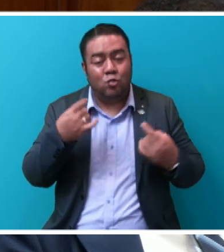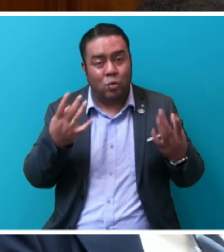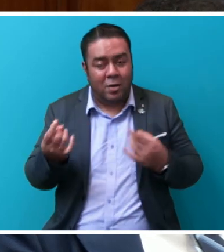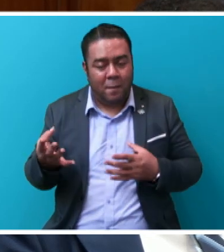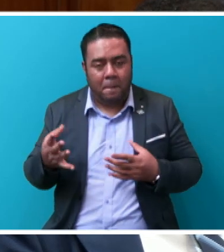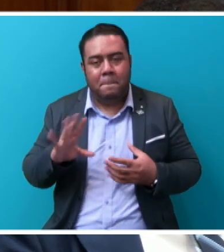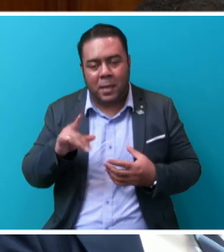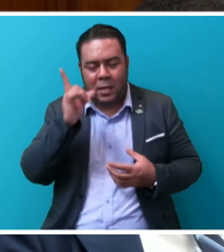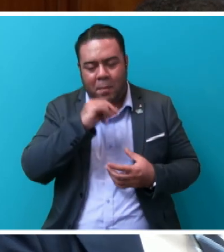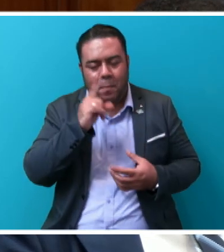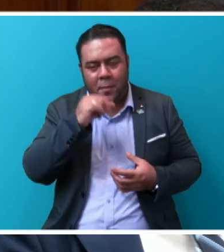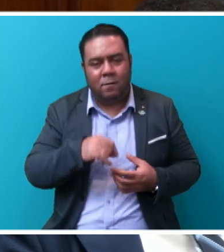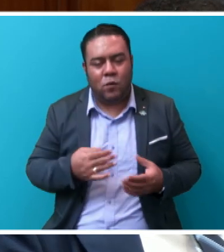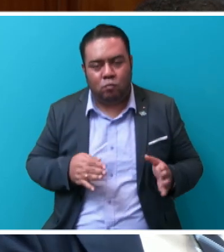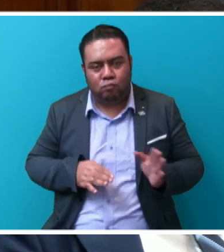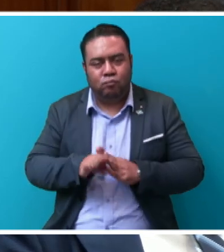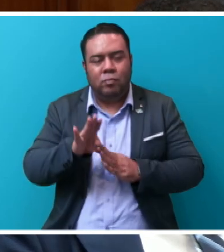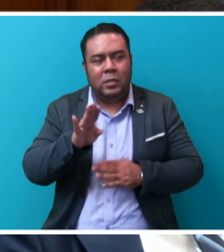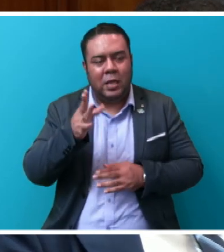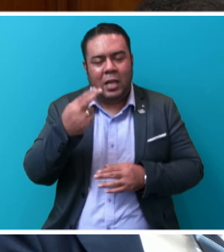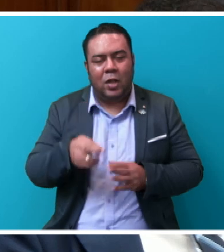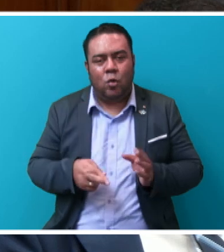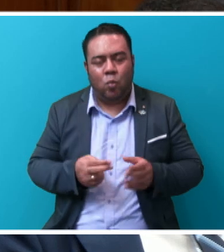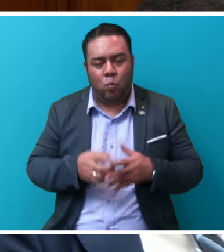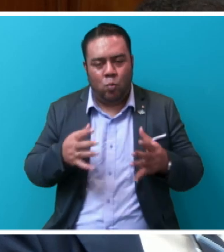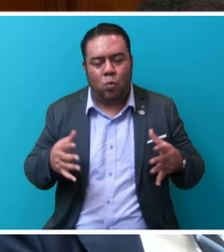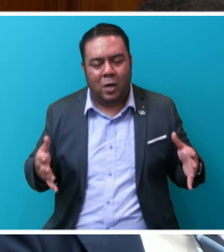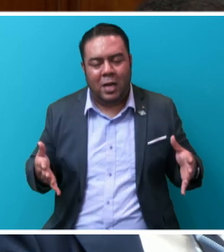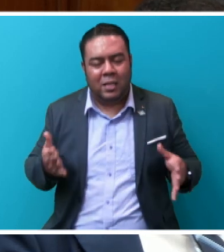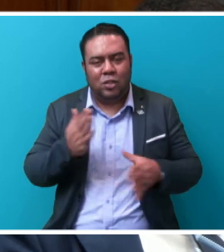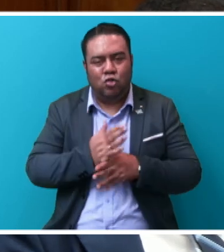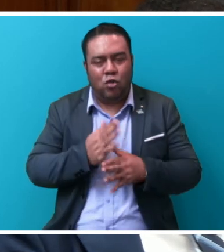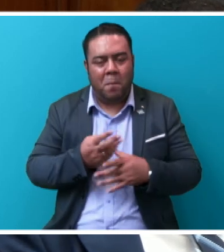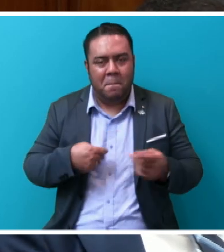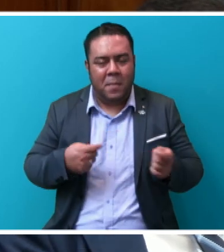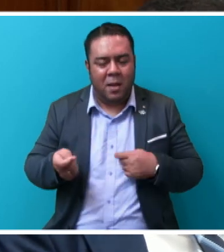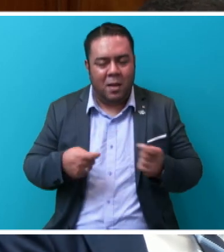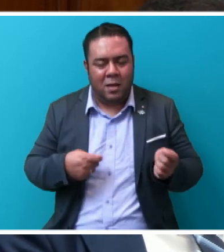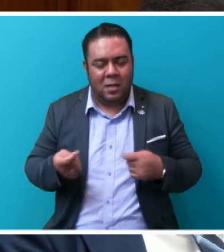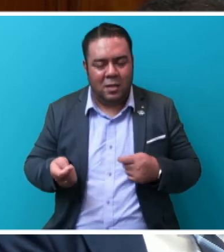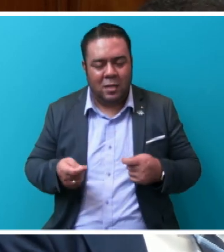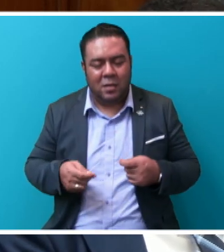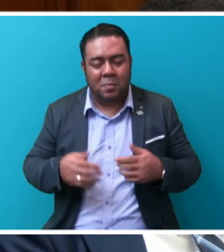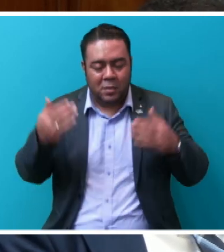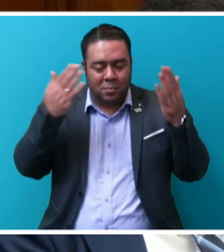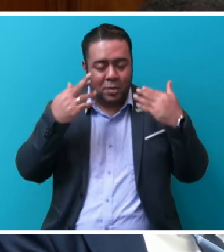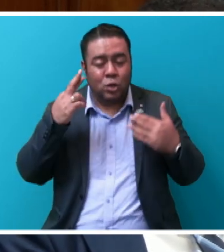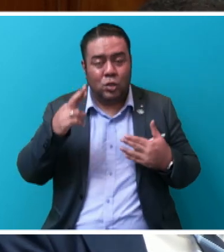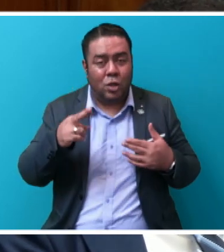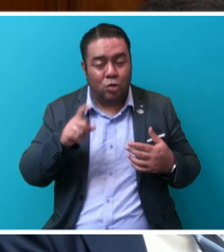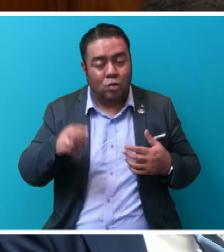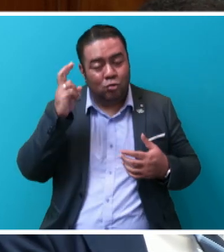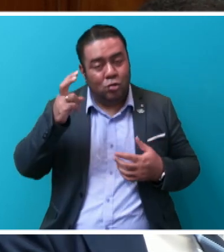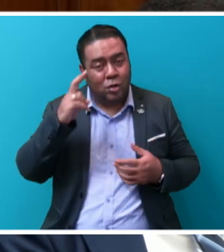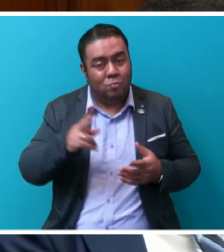but capable of thriving in the rapidly evolving job market. Mr. Speaker, sir, this training